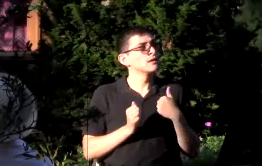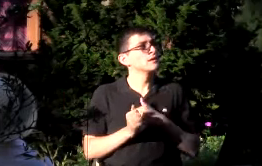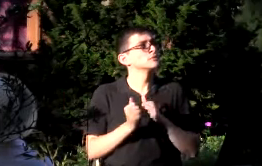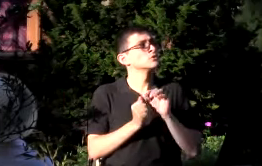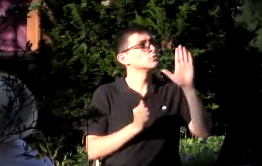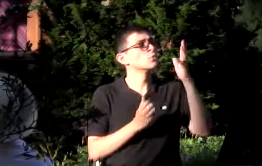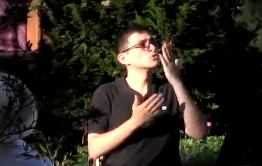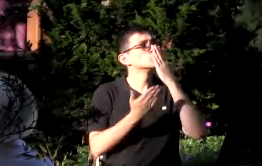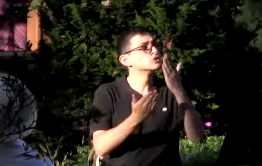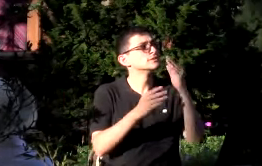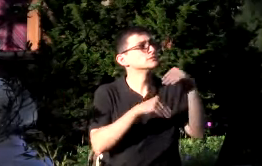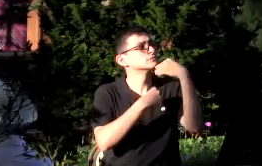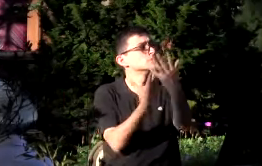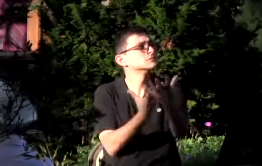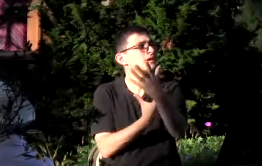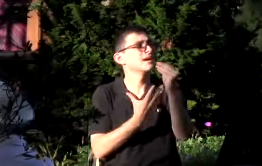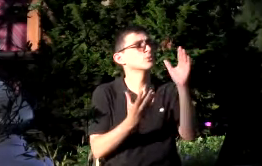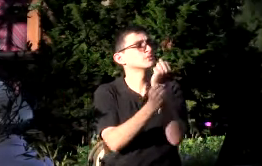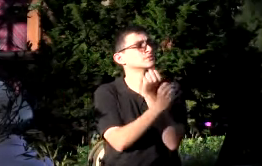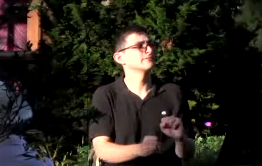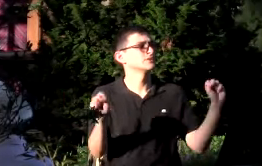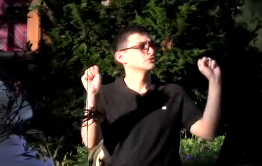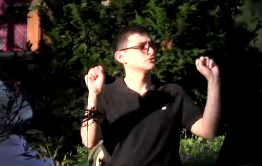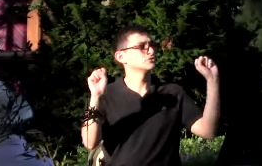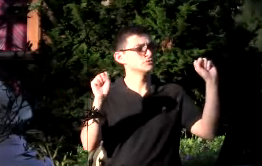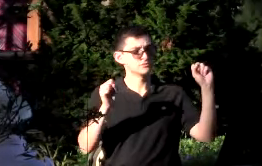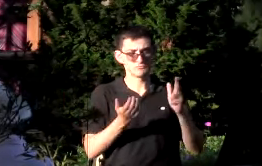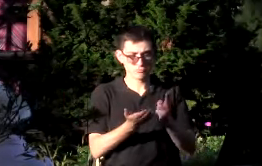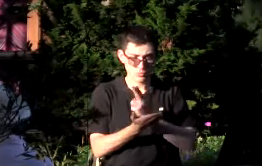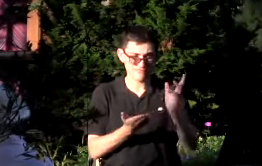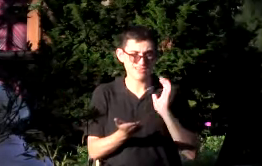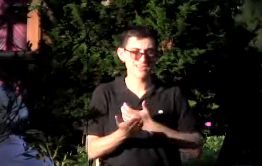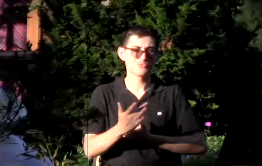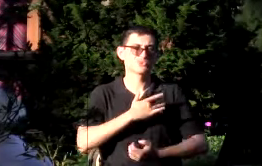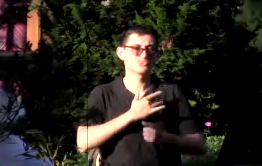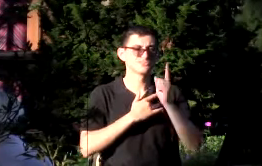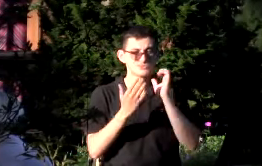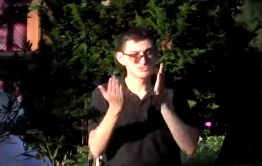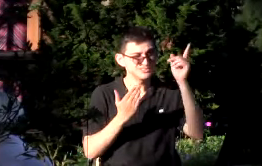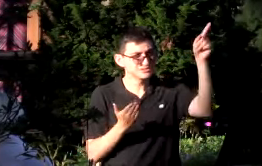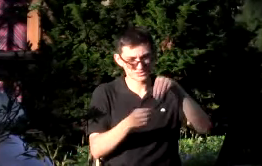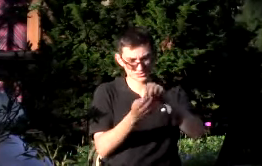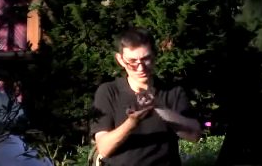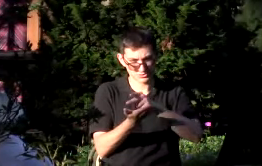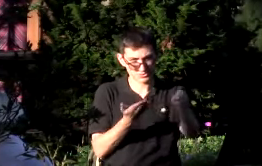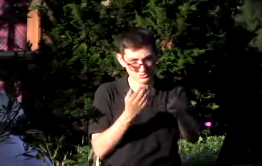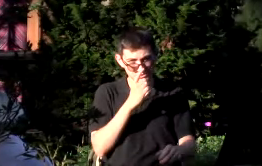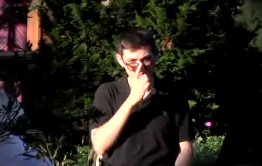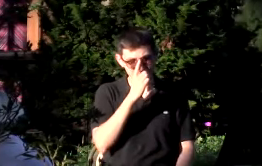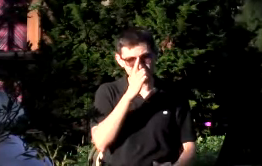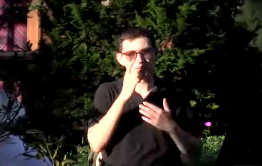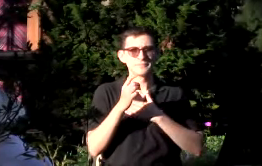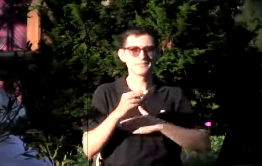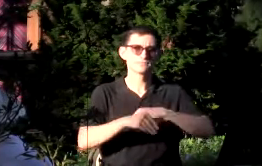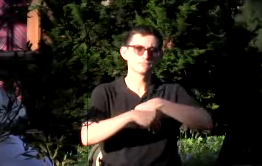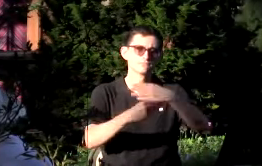salvation. Purify our hearts to serve you in truth. In your gracious love, Adonai, our God, grant as our heritage your